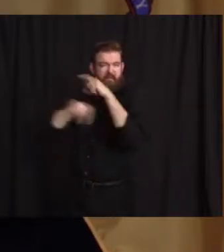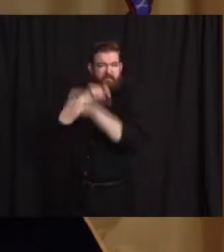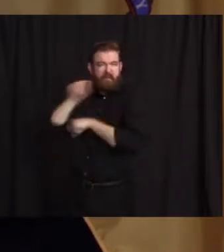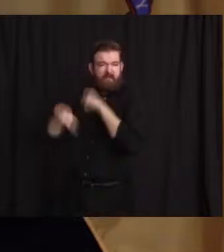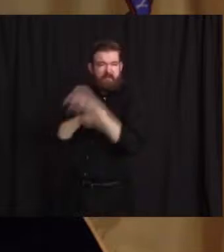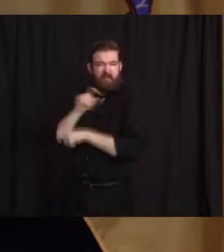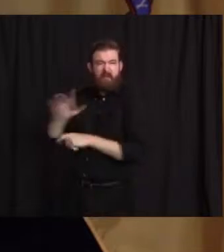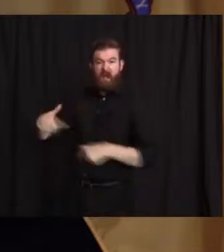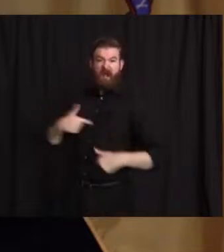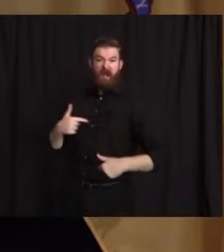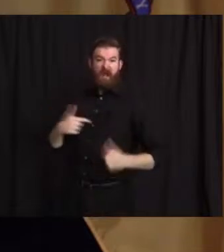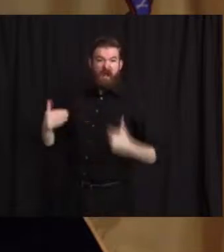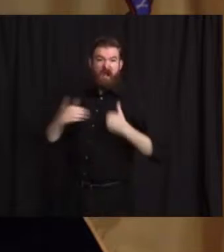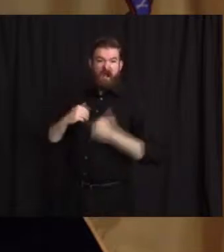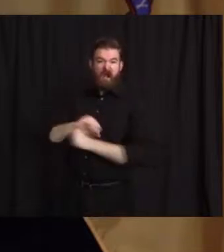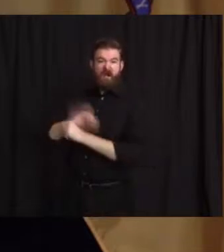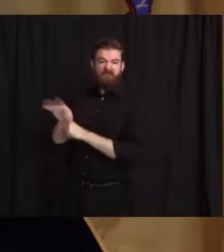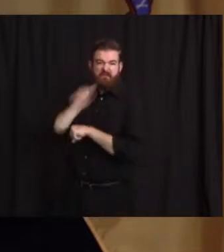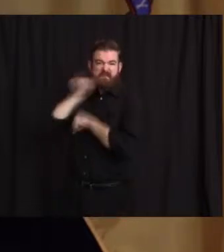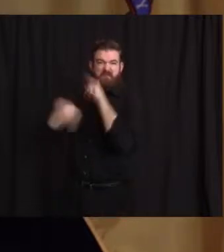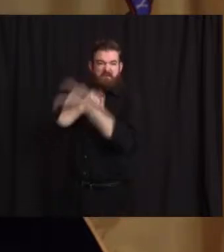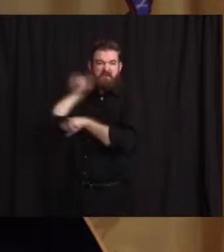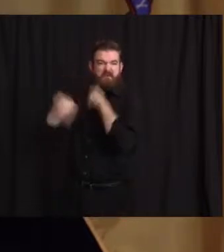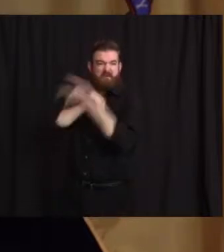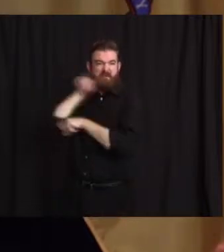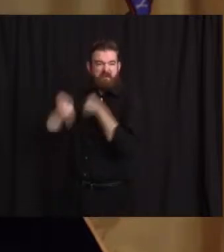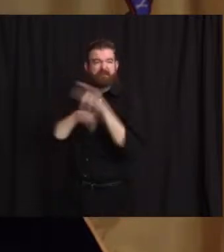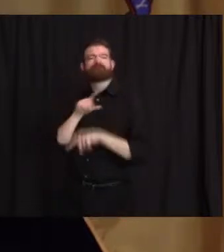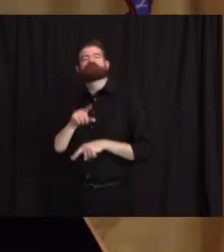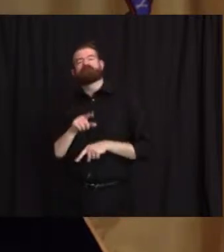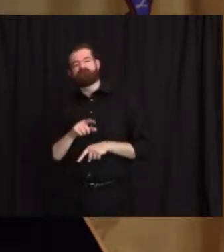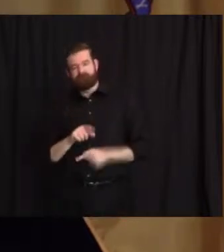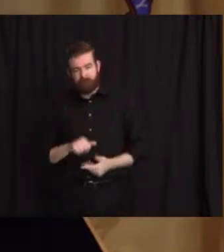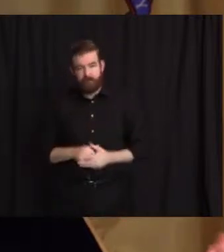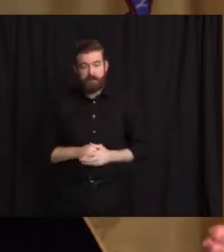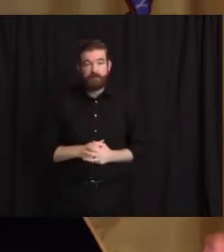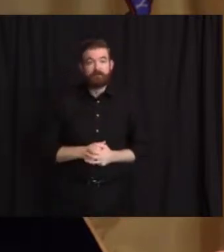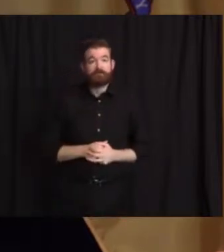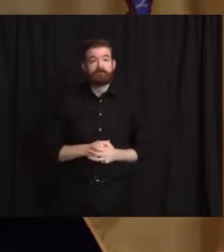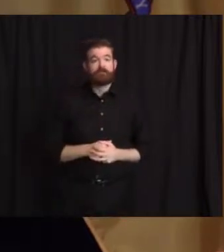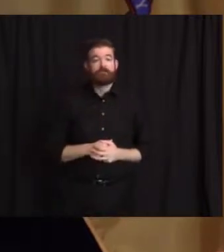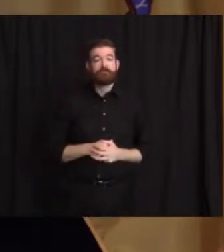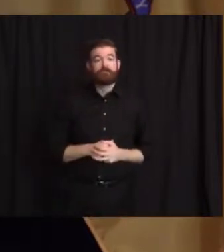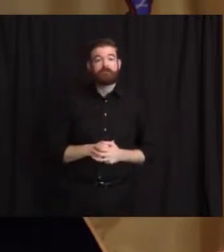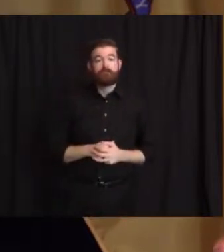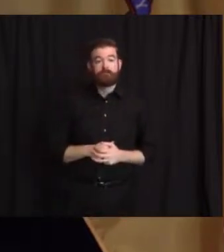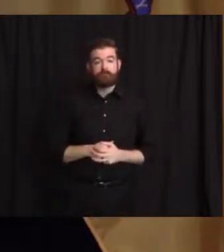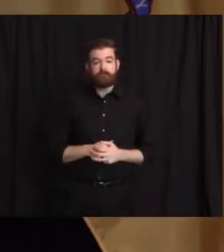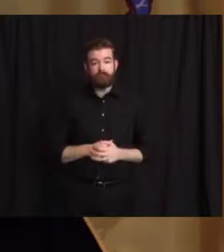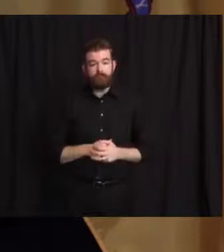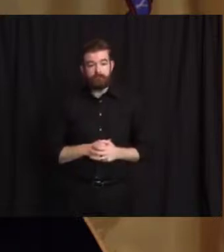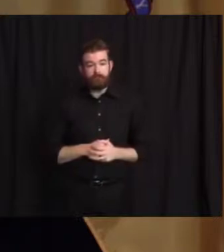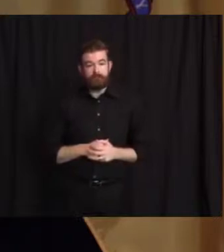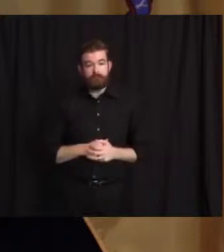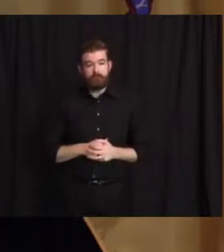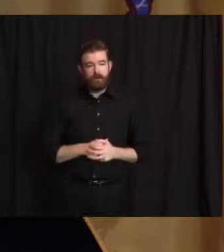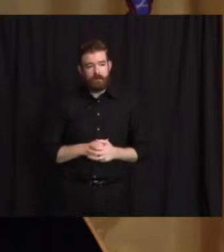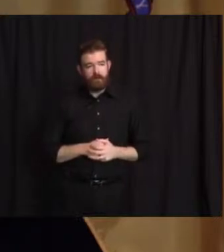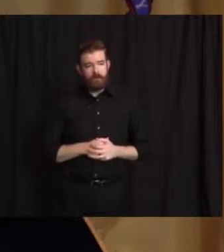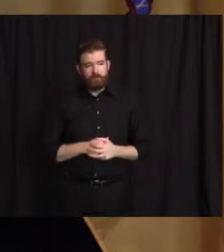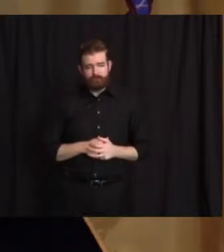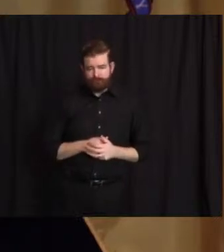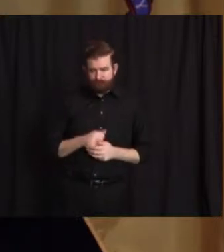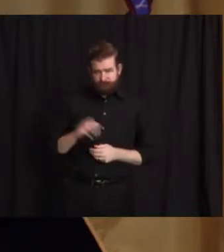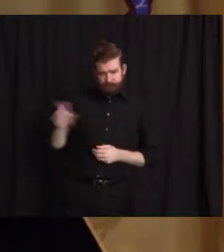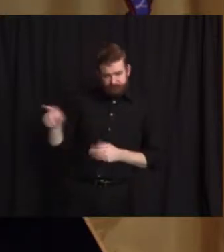quickly, Governor, if I may, one, because she's here, the State Treasurer, your team at OMB, at Purchase and